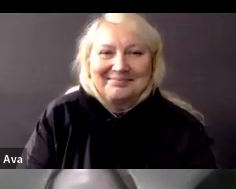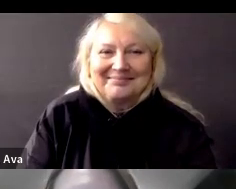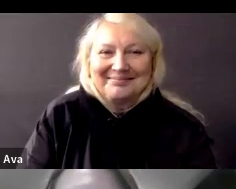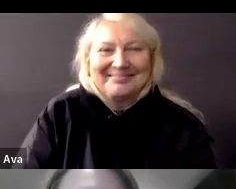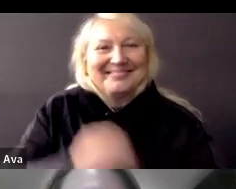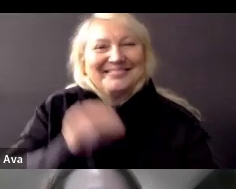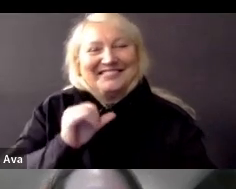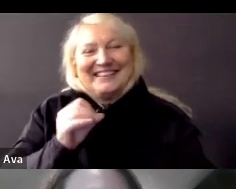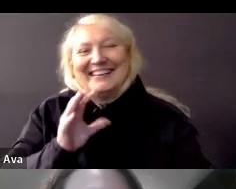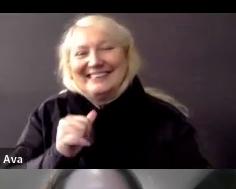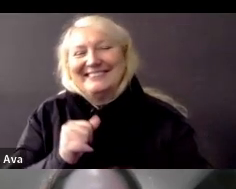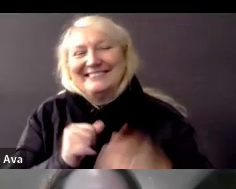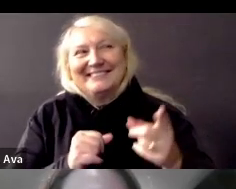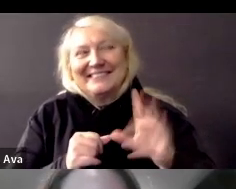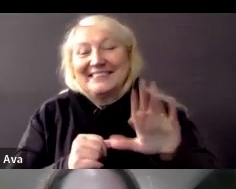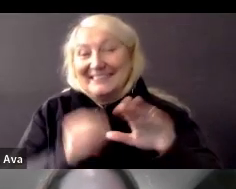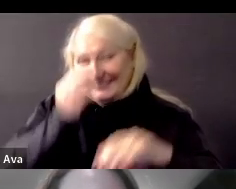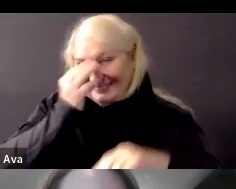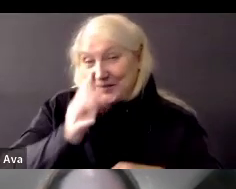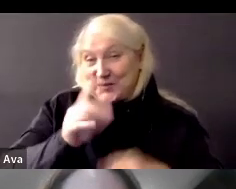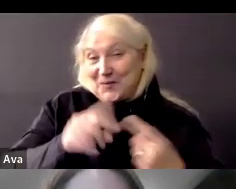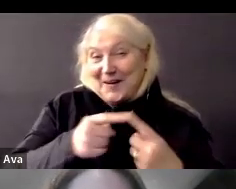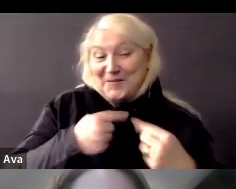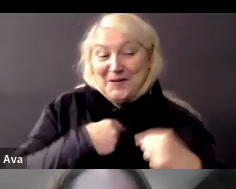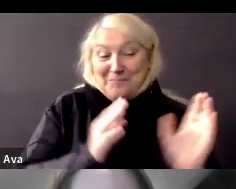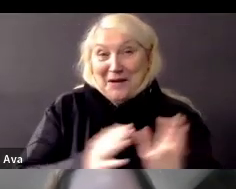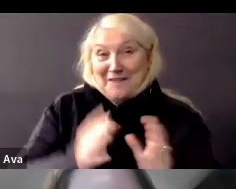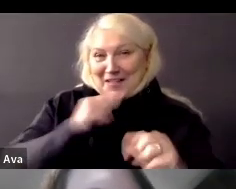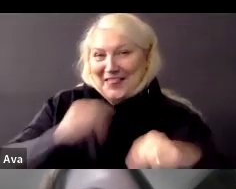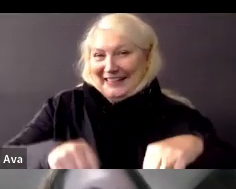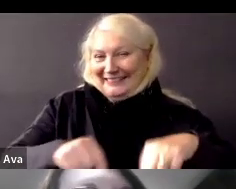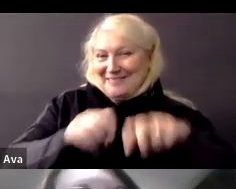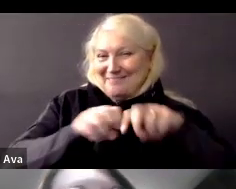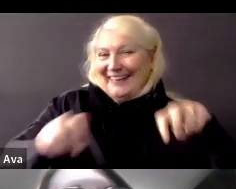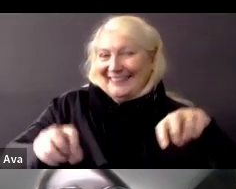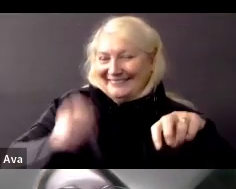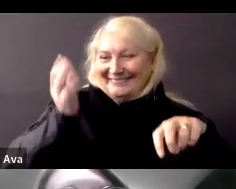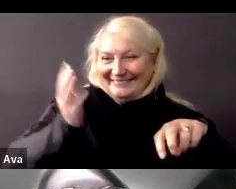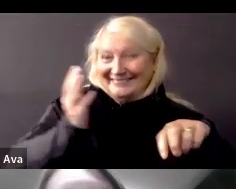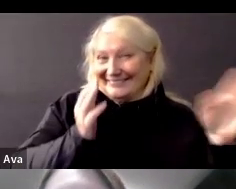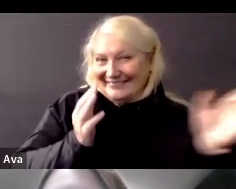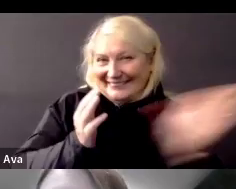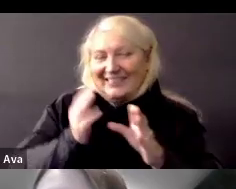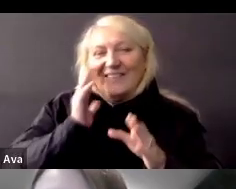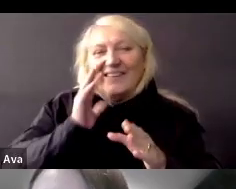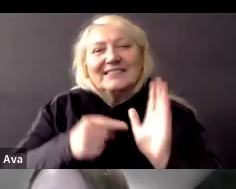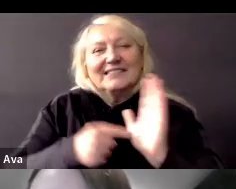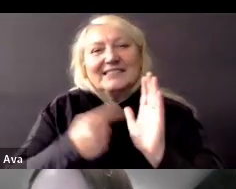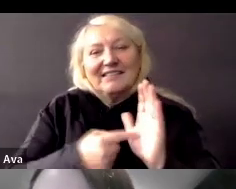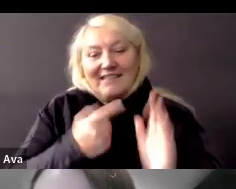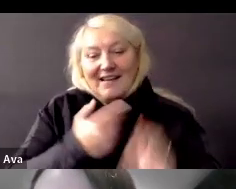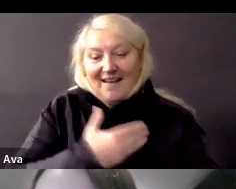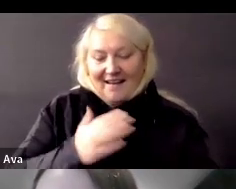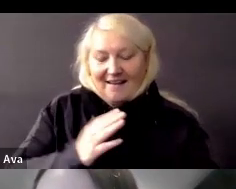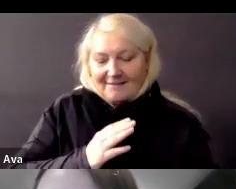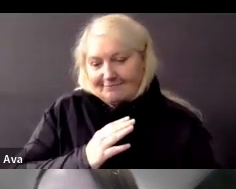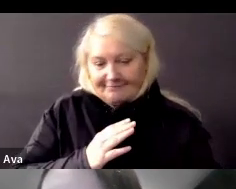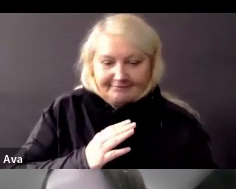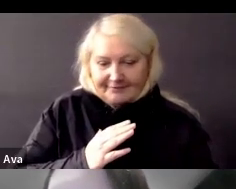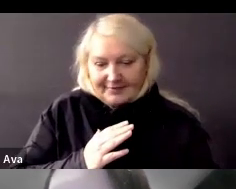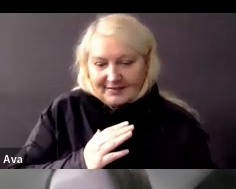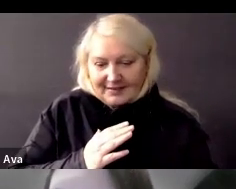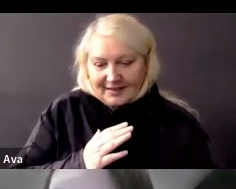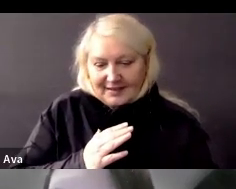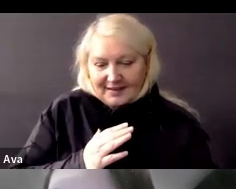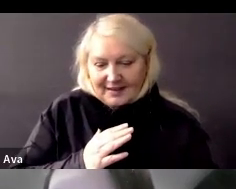When we were prepping for this, we were talking about how sometimes our answers might not always be so, or